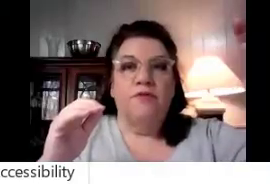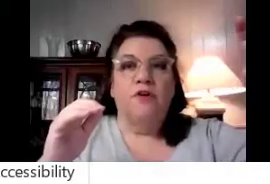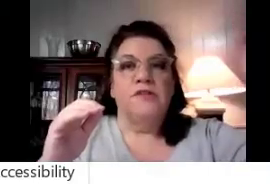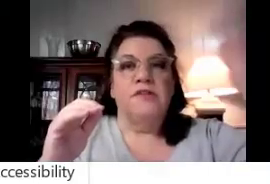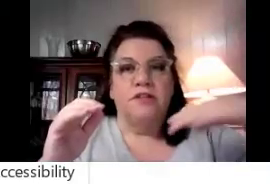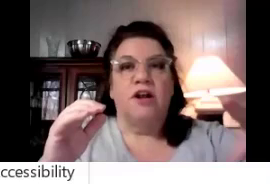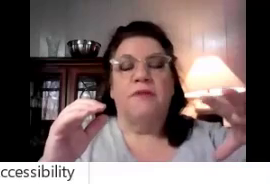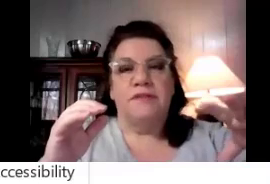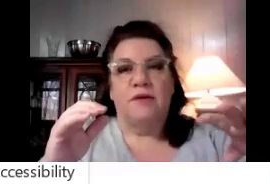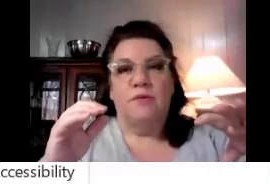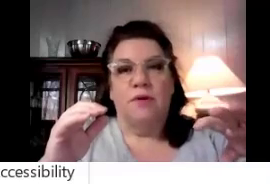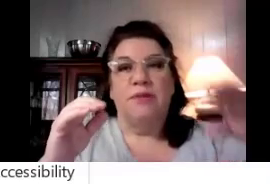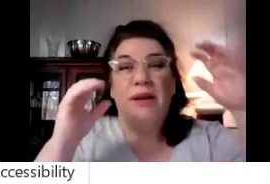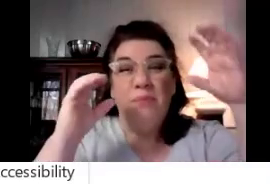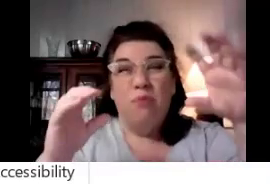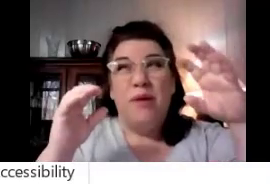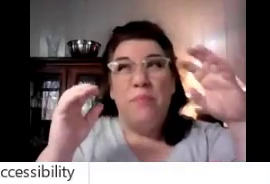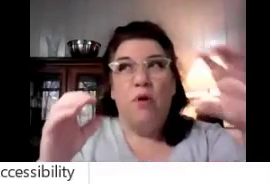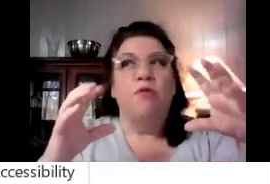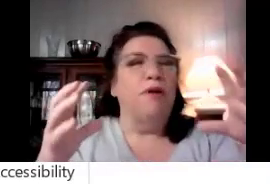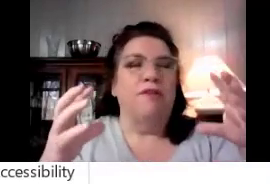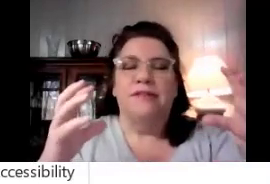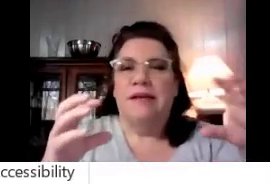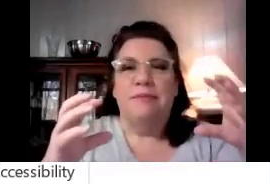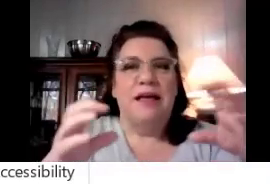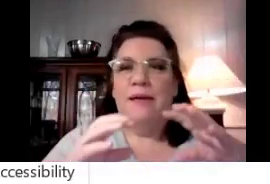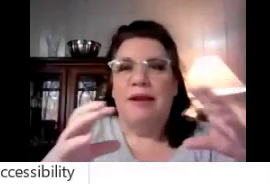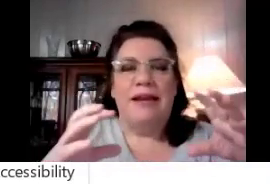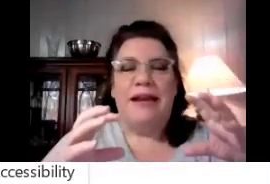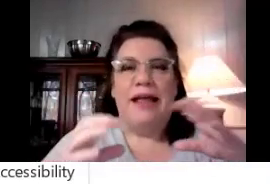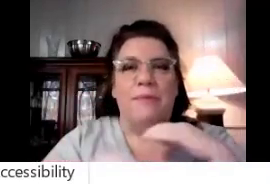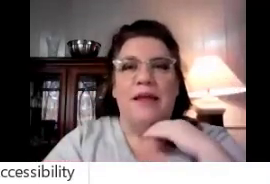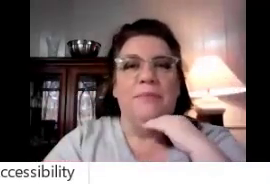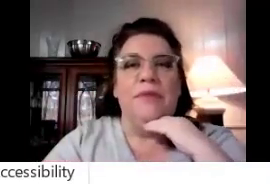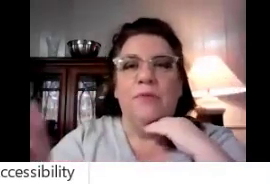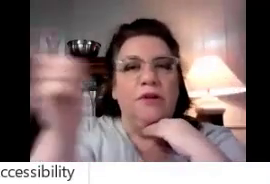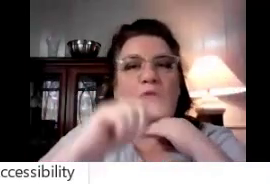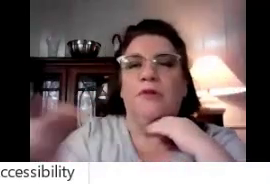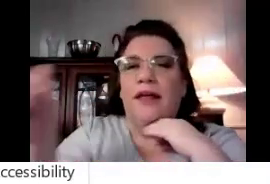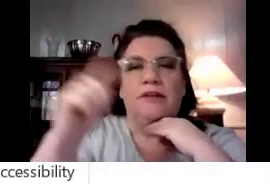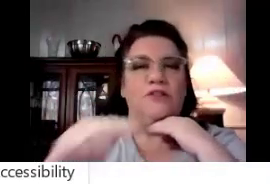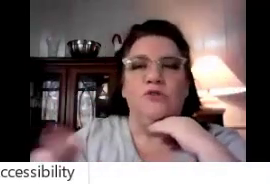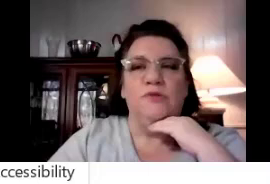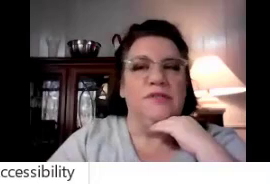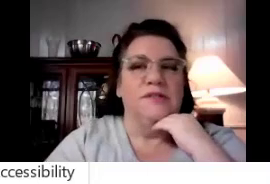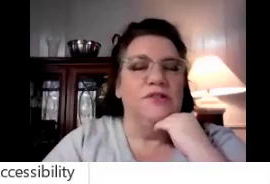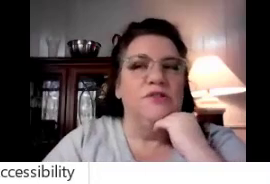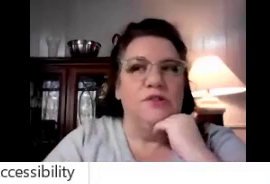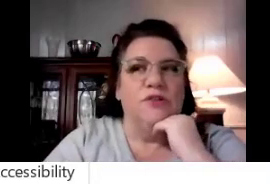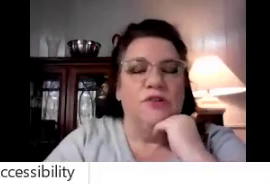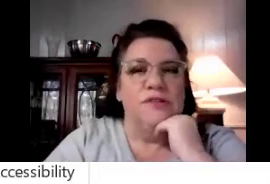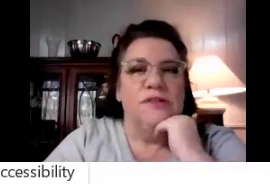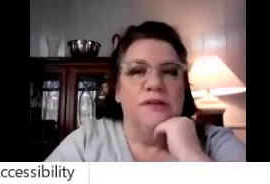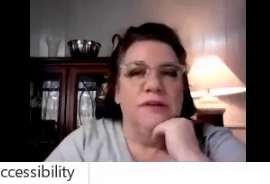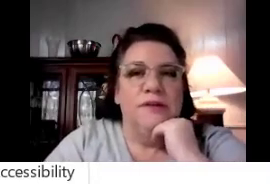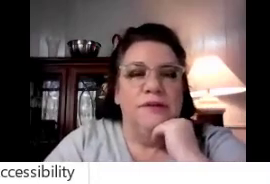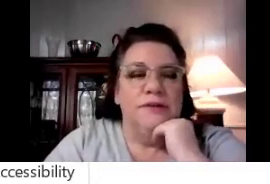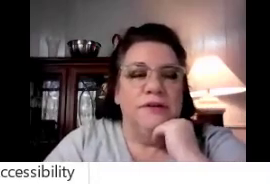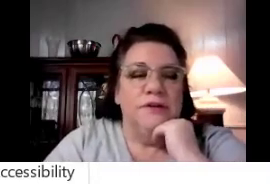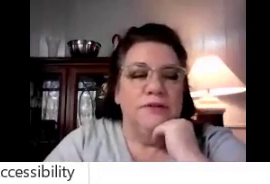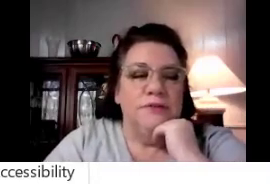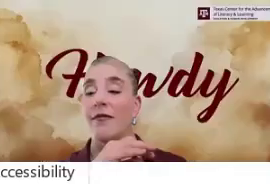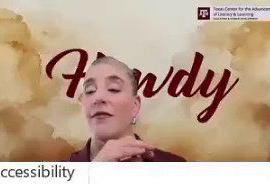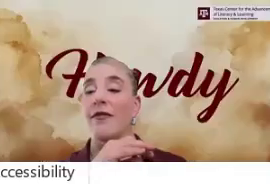about the first one first and then talked about the second one, but they both appeared at the same time and I didn't animate them. They were literally like two circles.